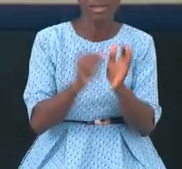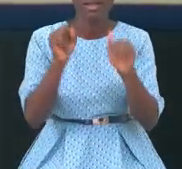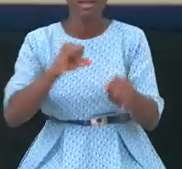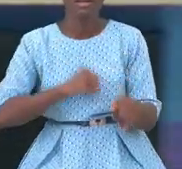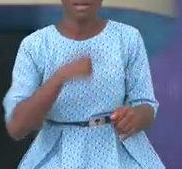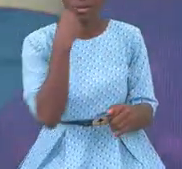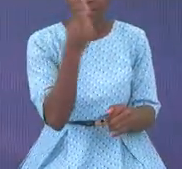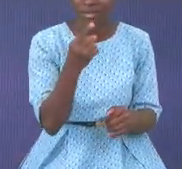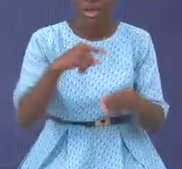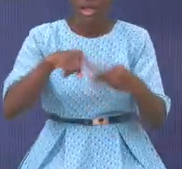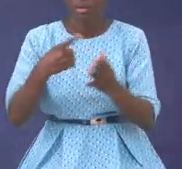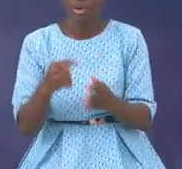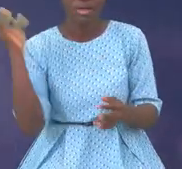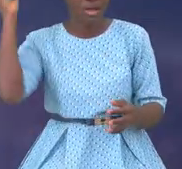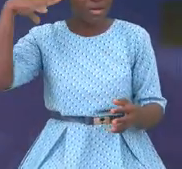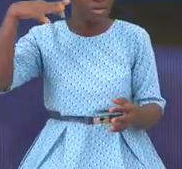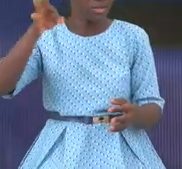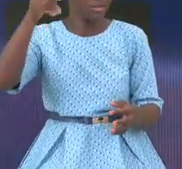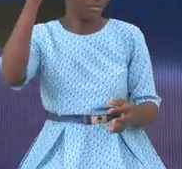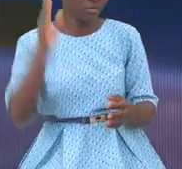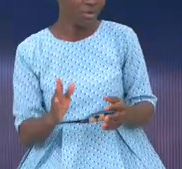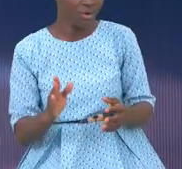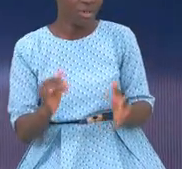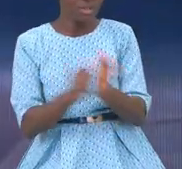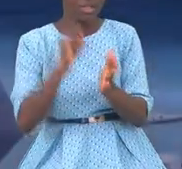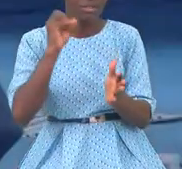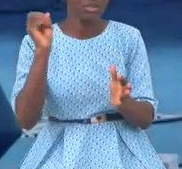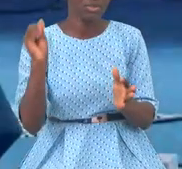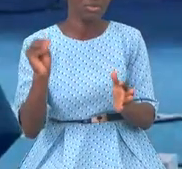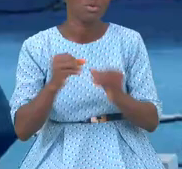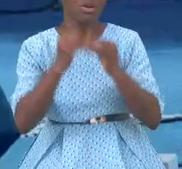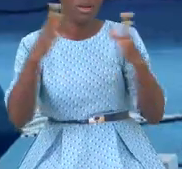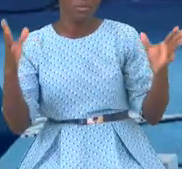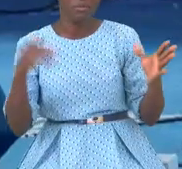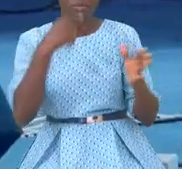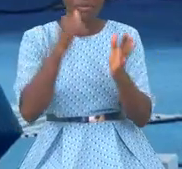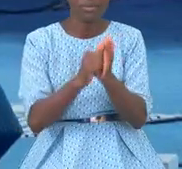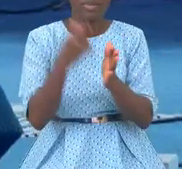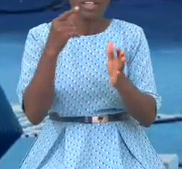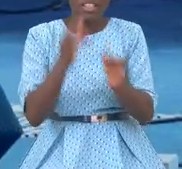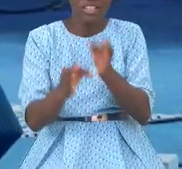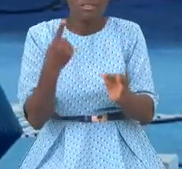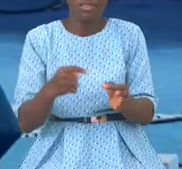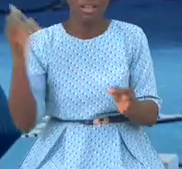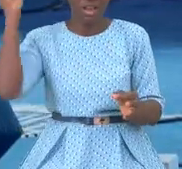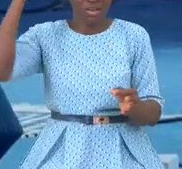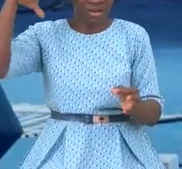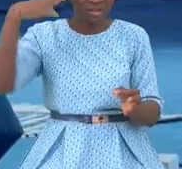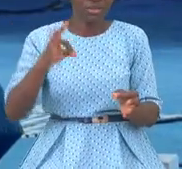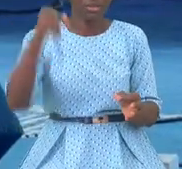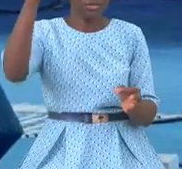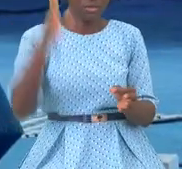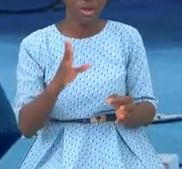said, if the grace of God were to be measured, and the grace of God were to